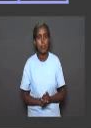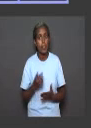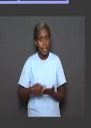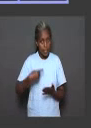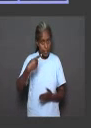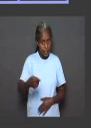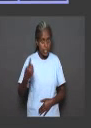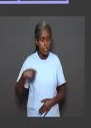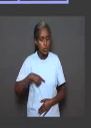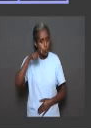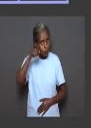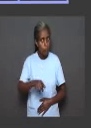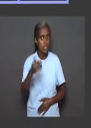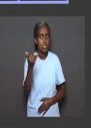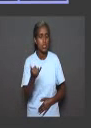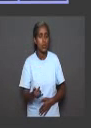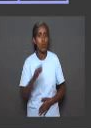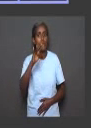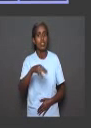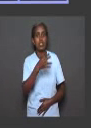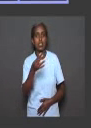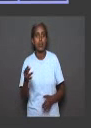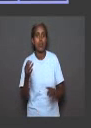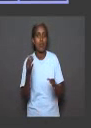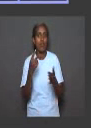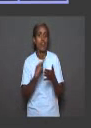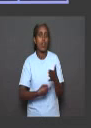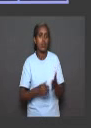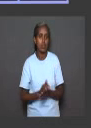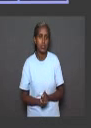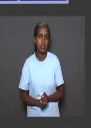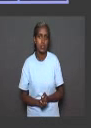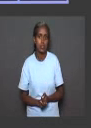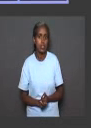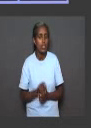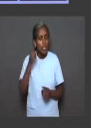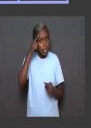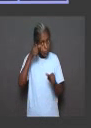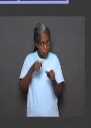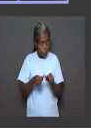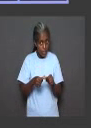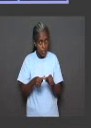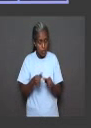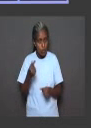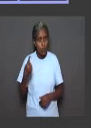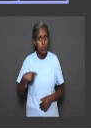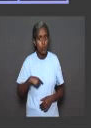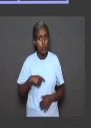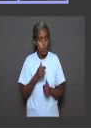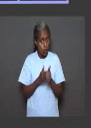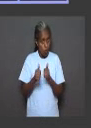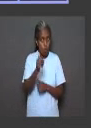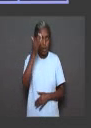Next, we must draw the table of values. Remember, we already